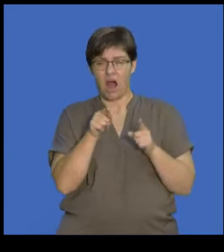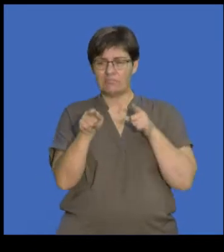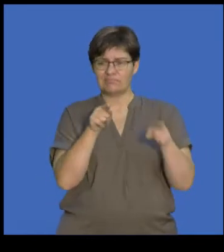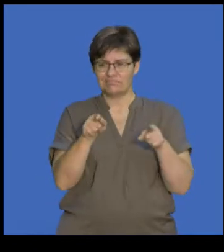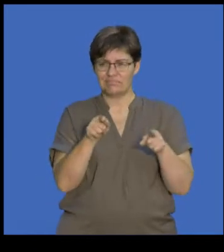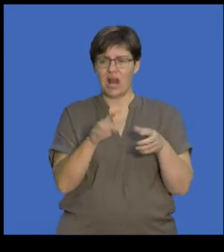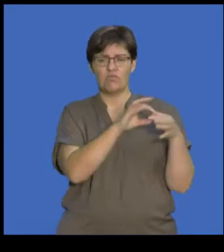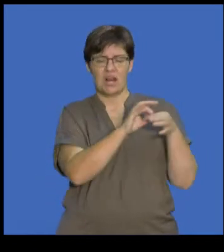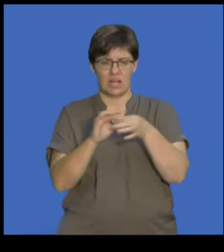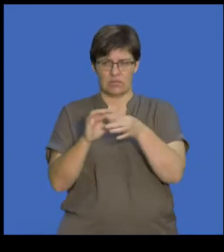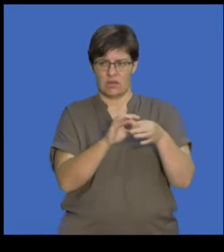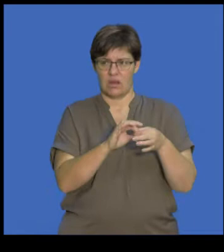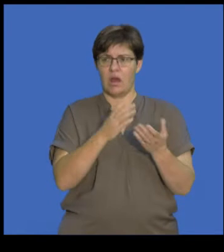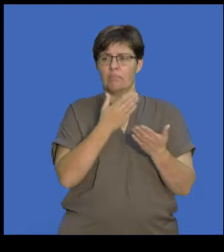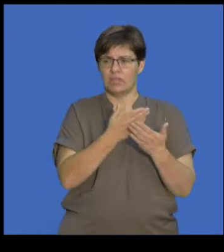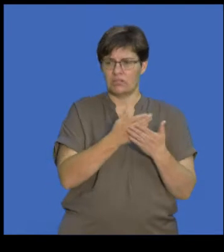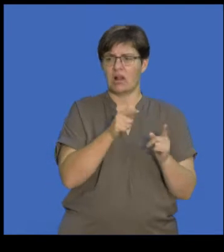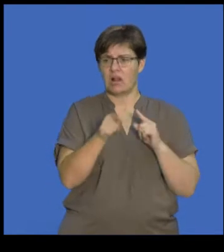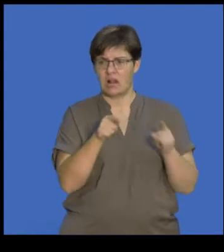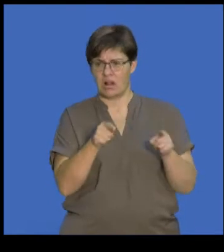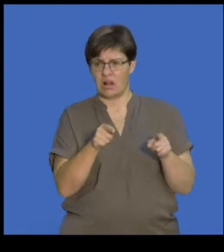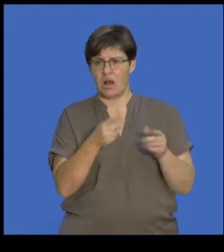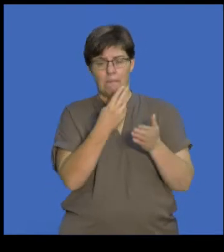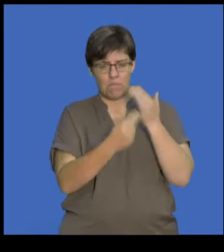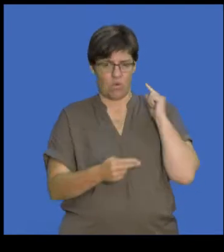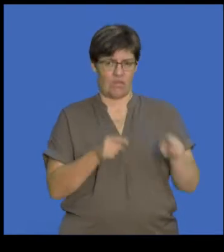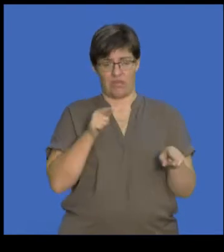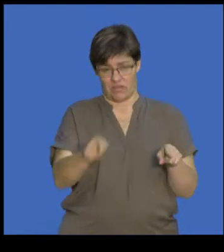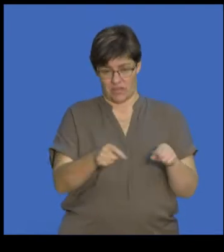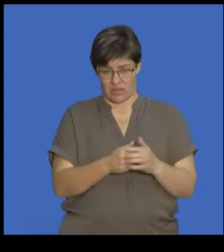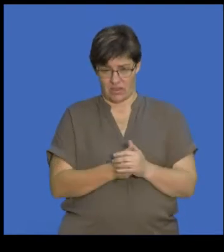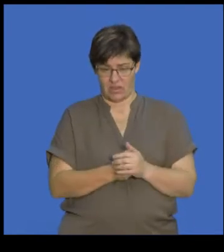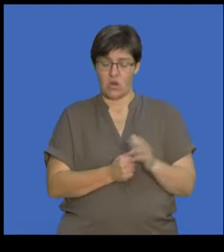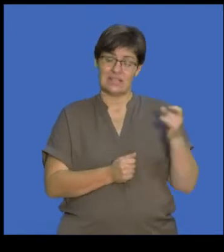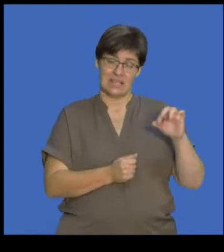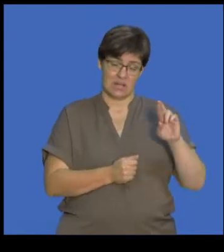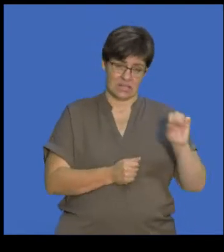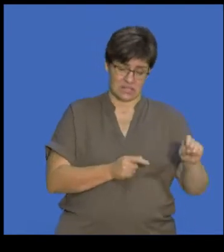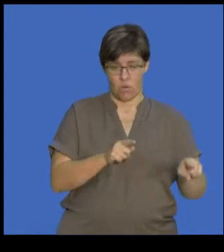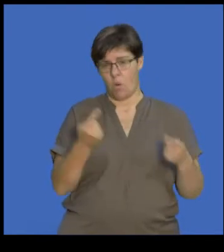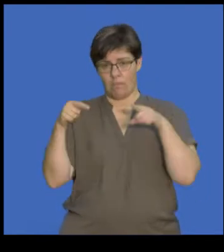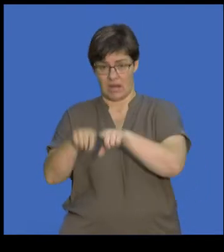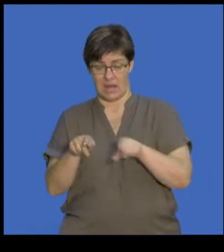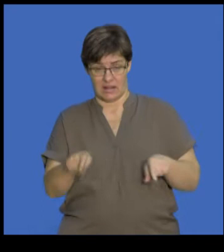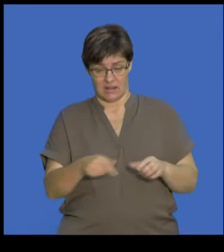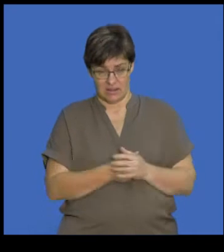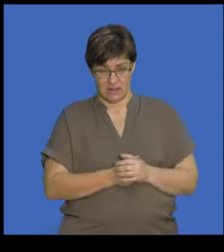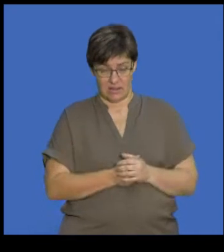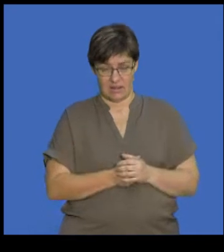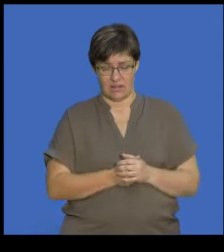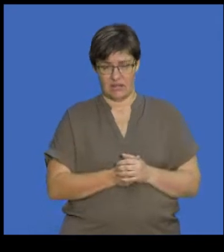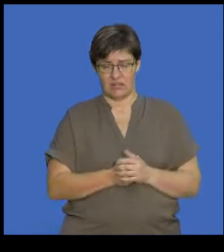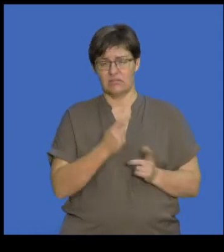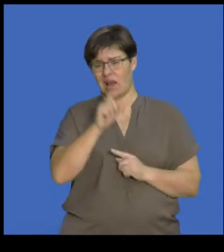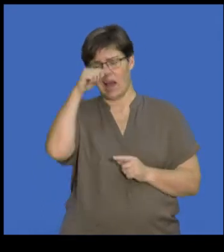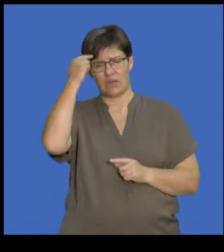potential difference and current in one of the two, in both circuits. It's either series or parallel. And then